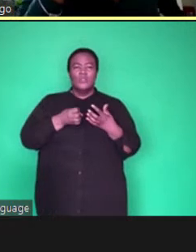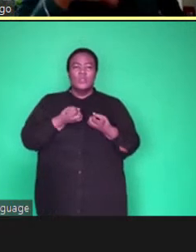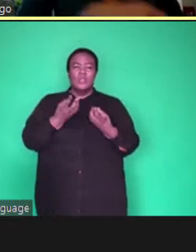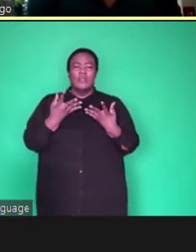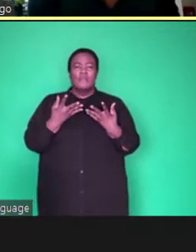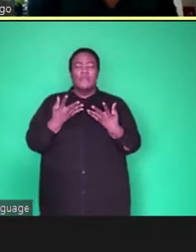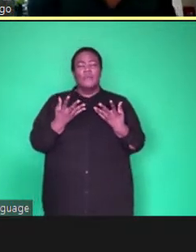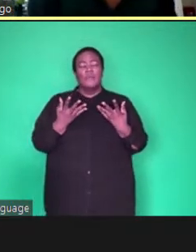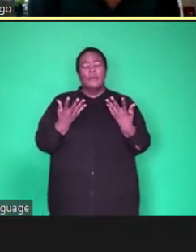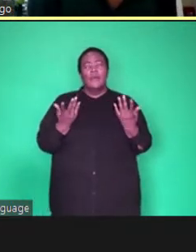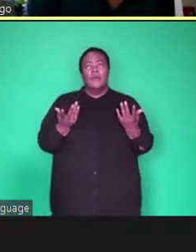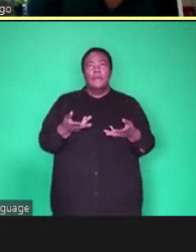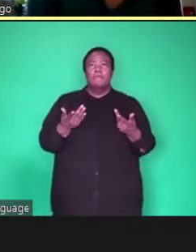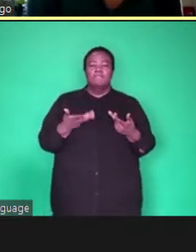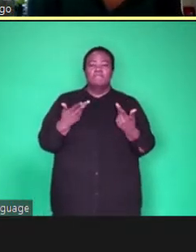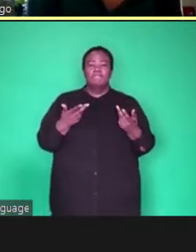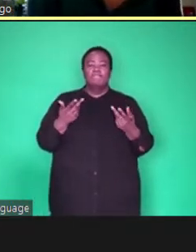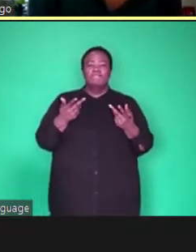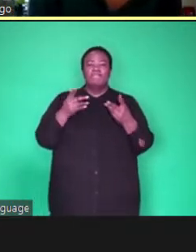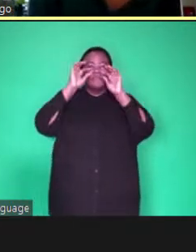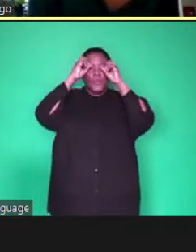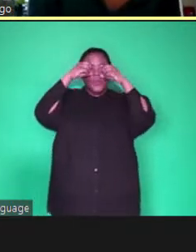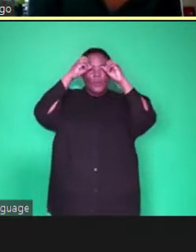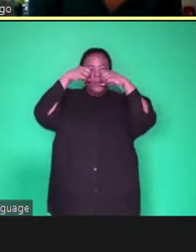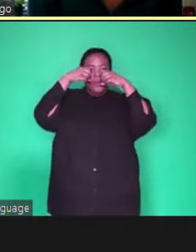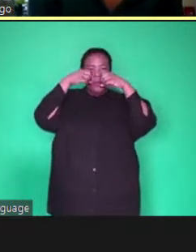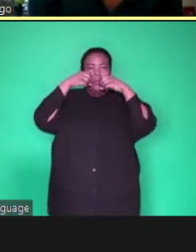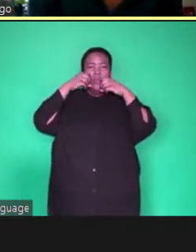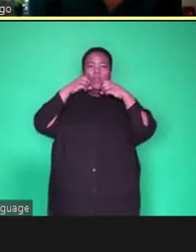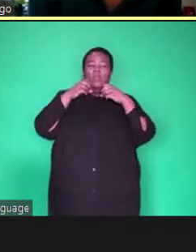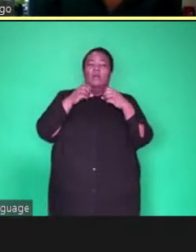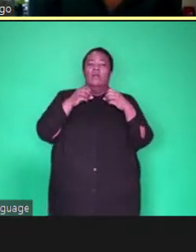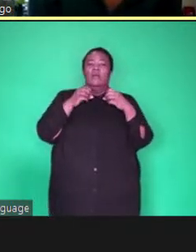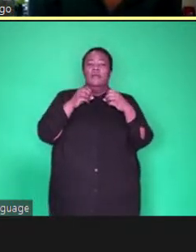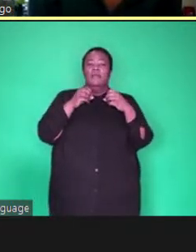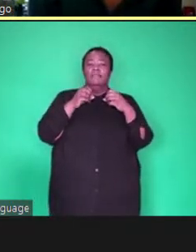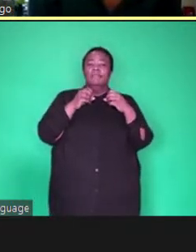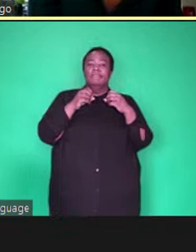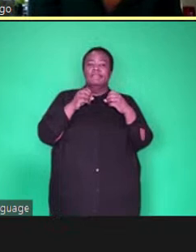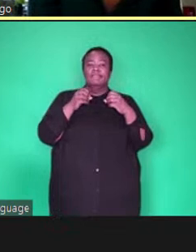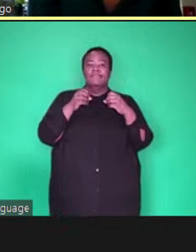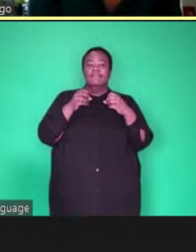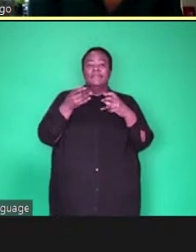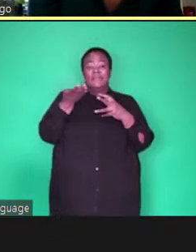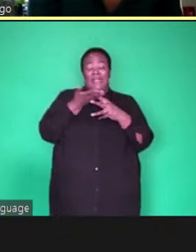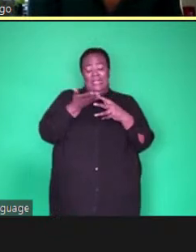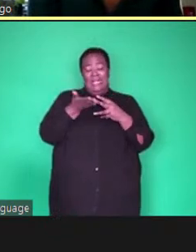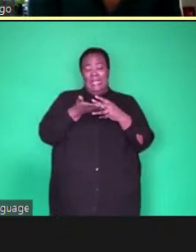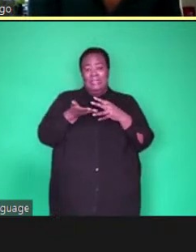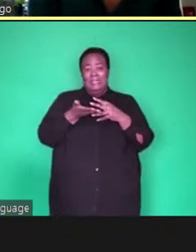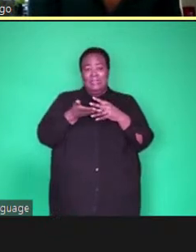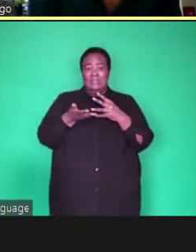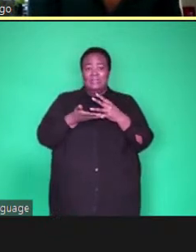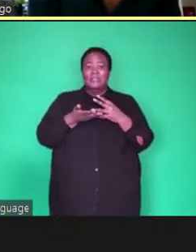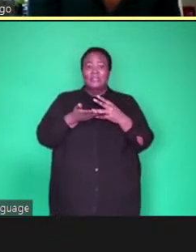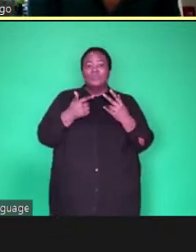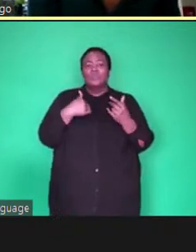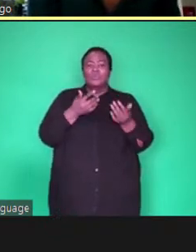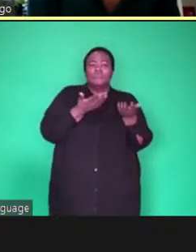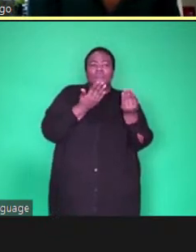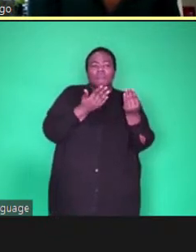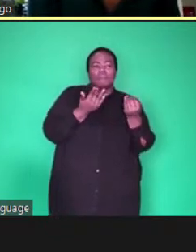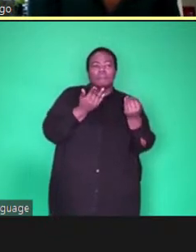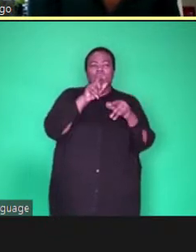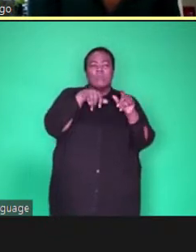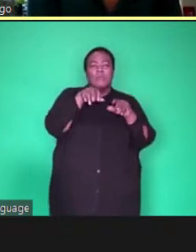Google Trends Index that we have been sort of playing with a bit lately to anticipate migration trends. So